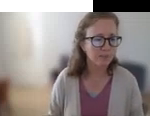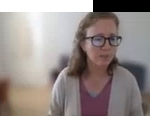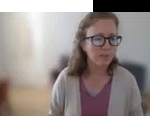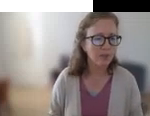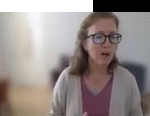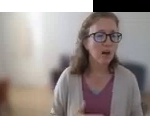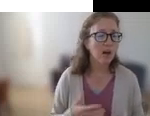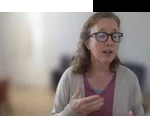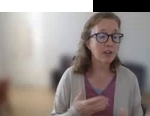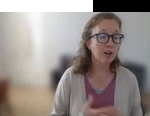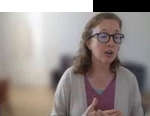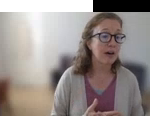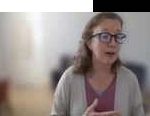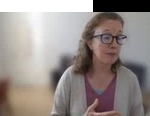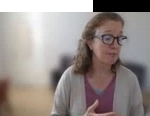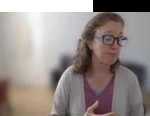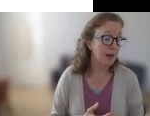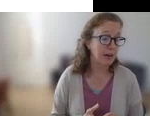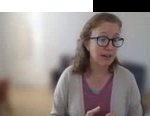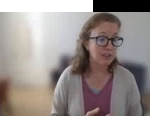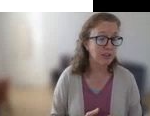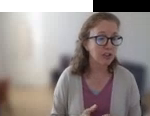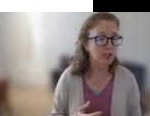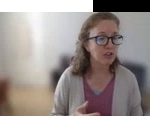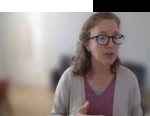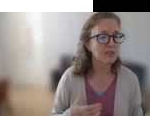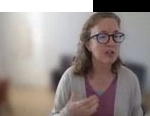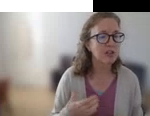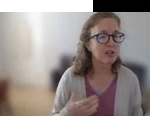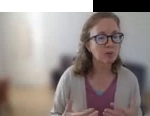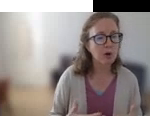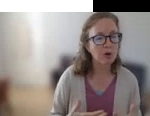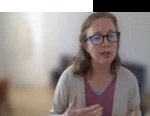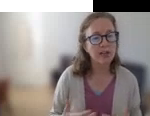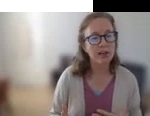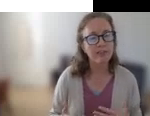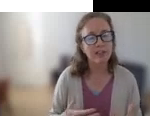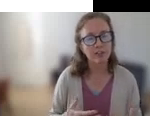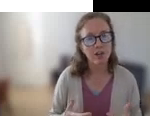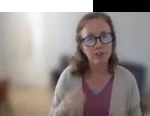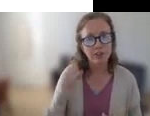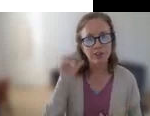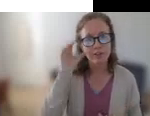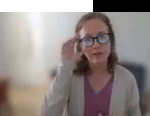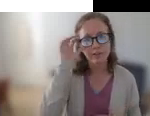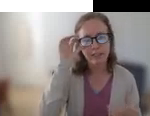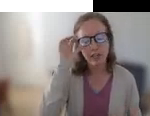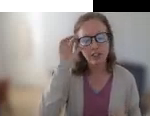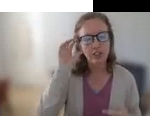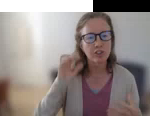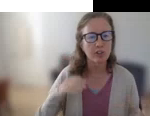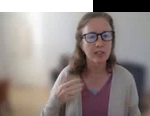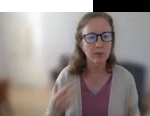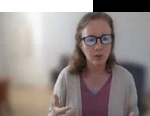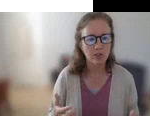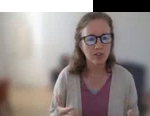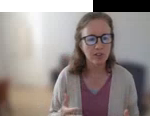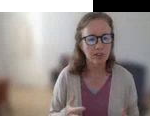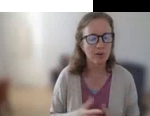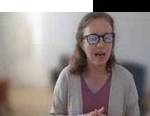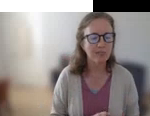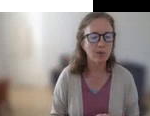image. Another activity you can do is to upload both PDF and doc versions of any lectures or